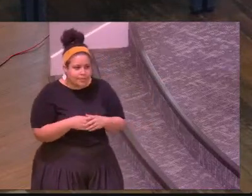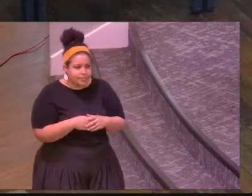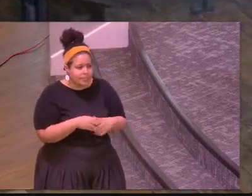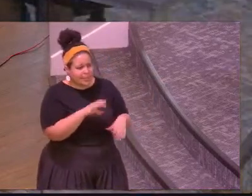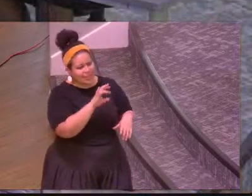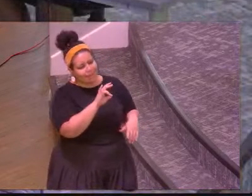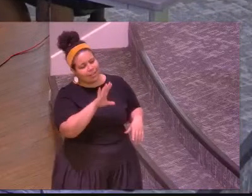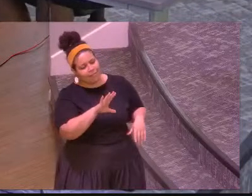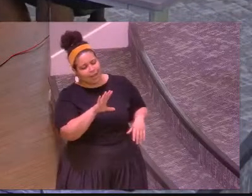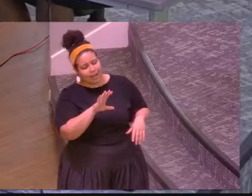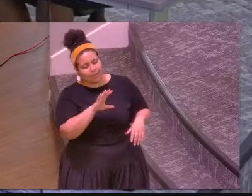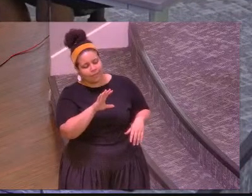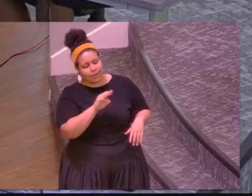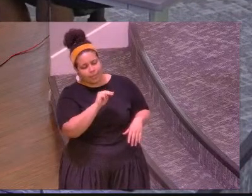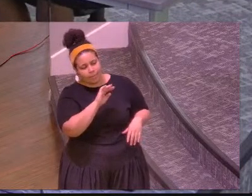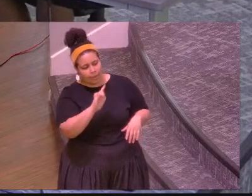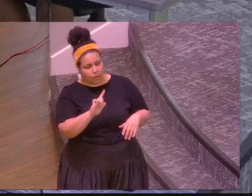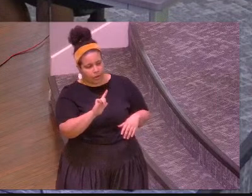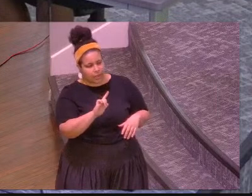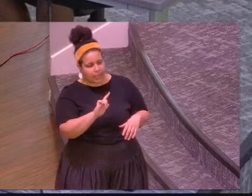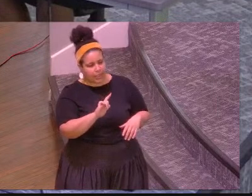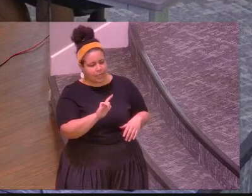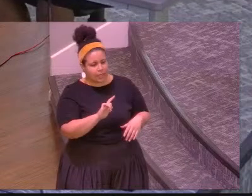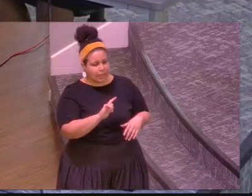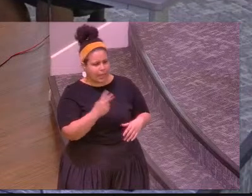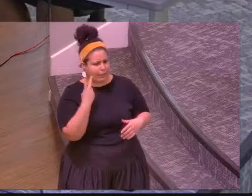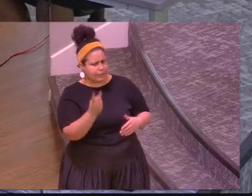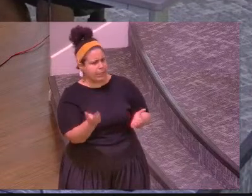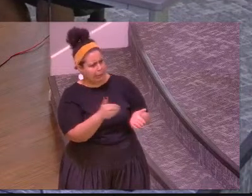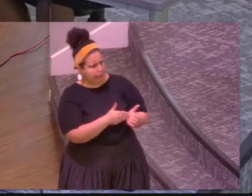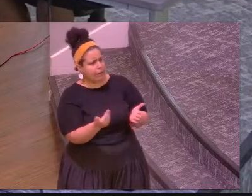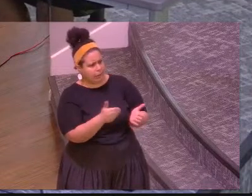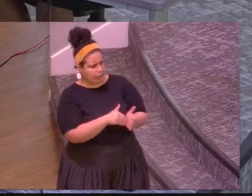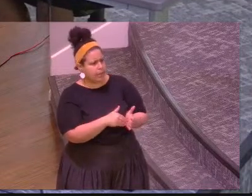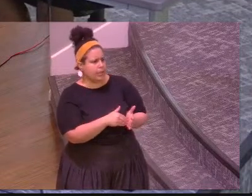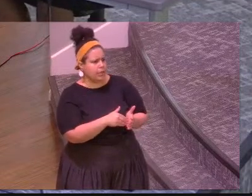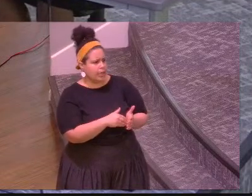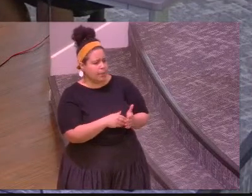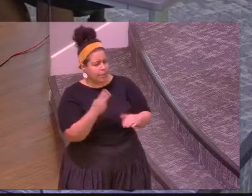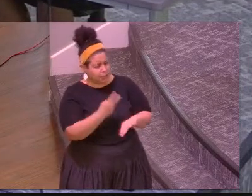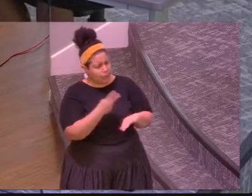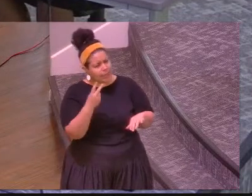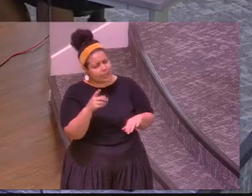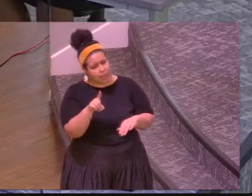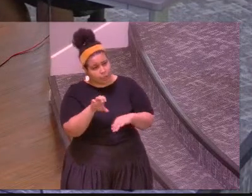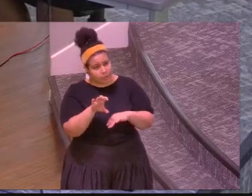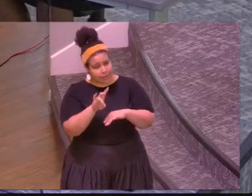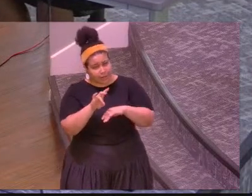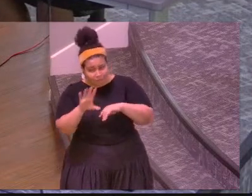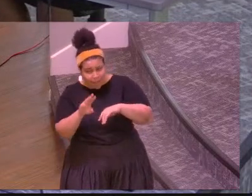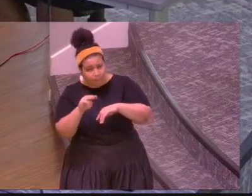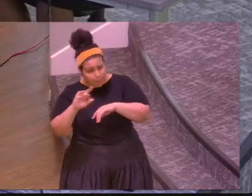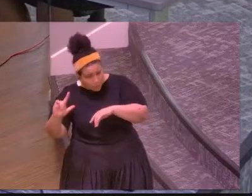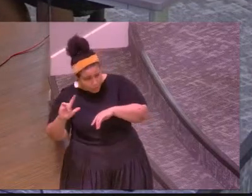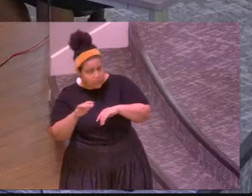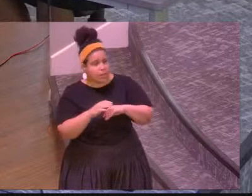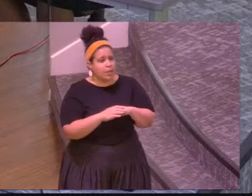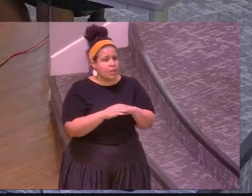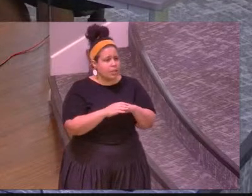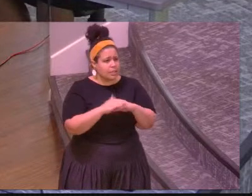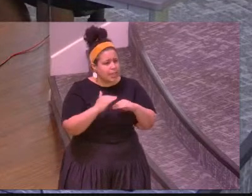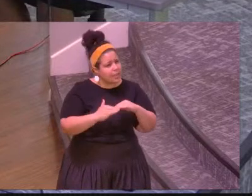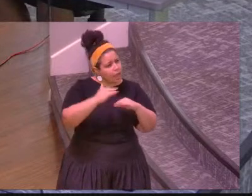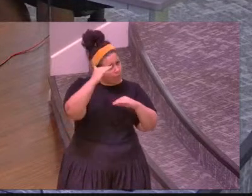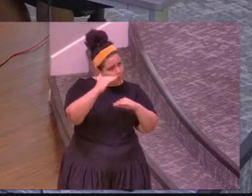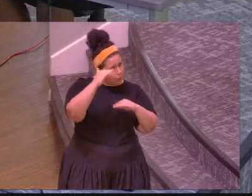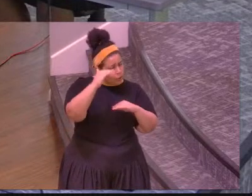75 million is mentioned multiple times in this document, but then twice there's 175 million mentioned. That's the upper limit of what